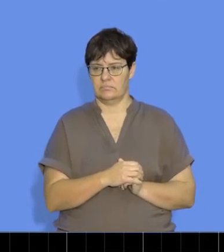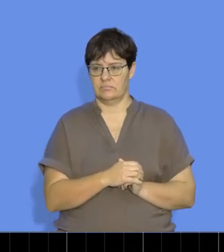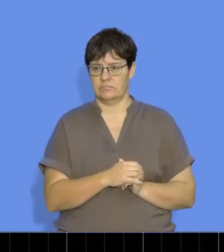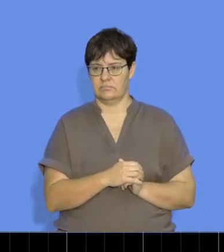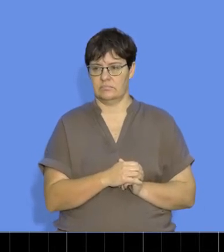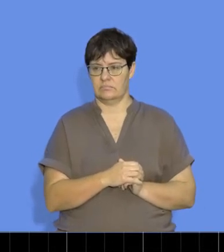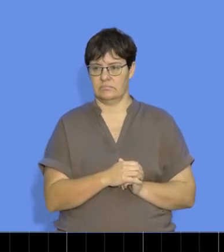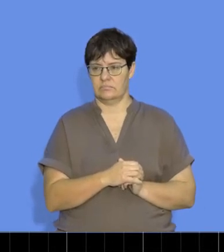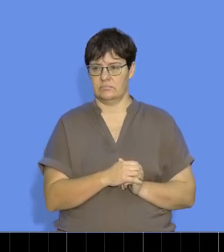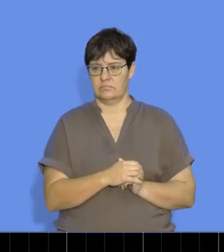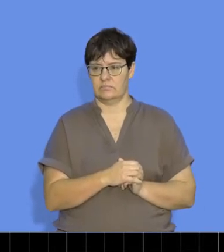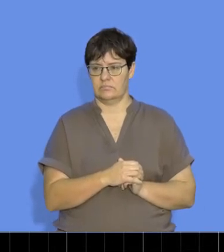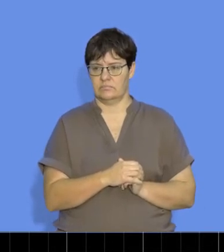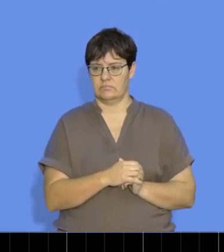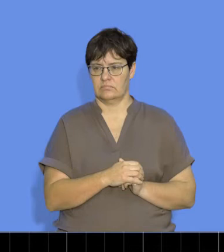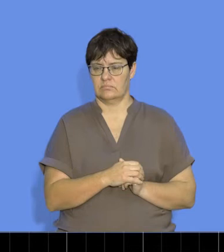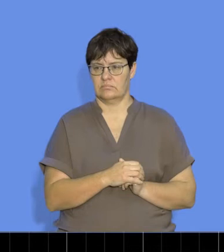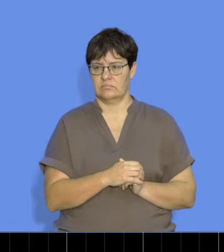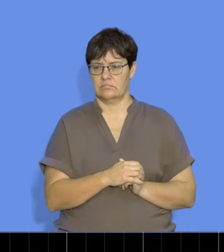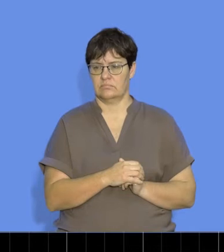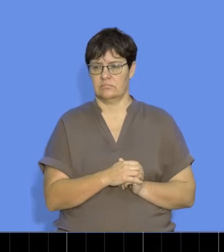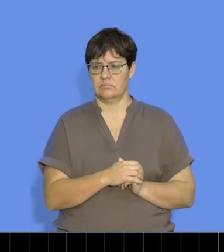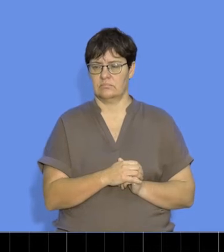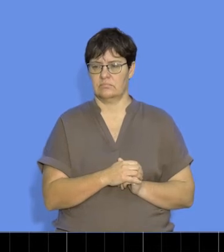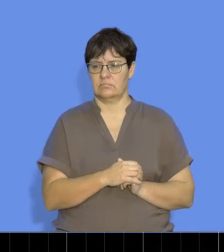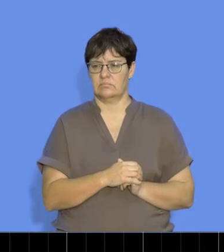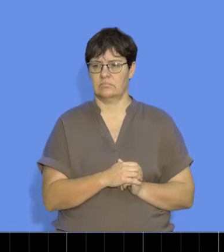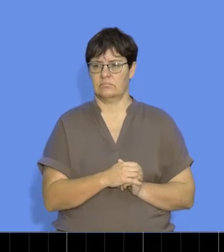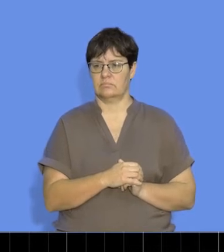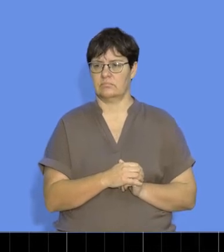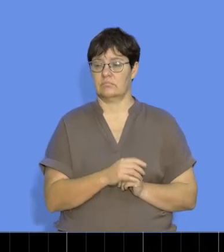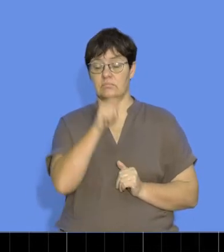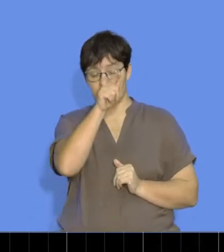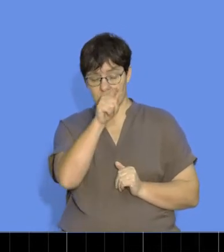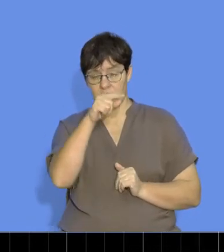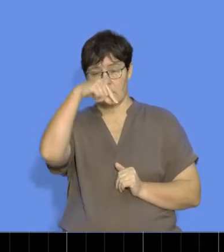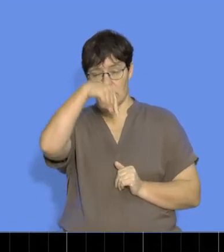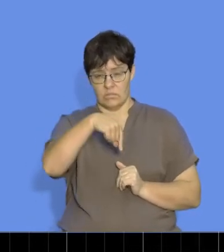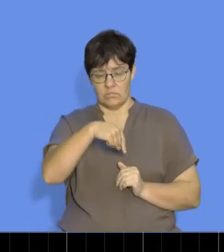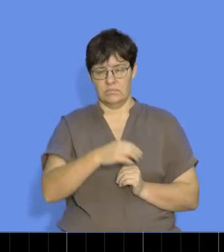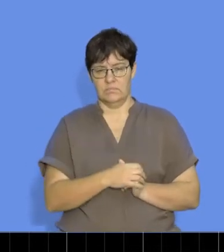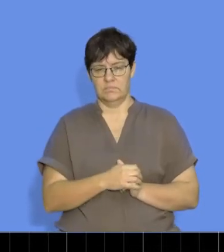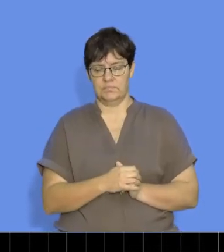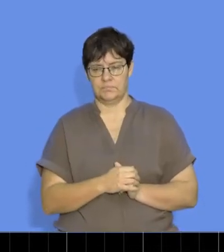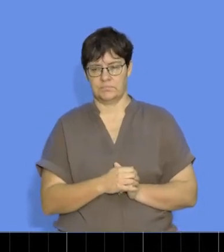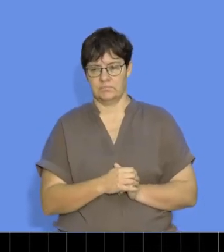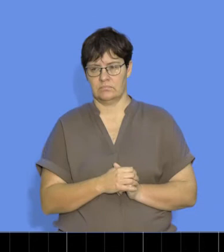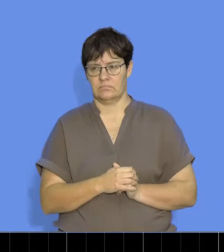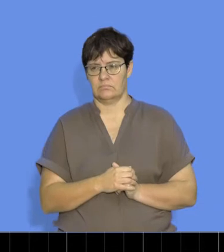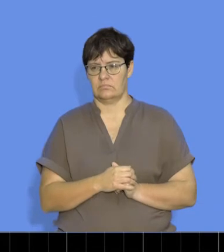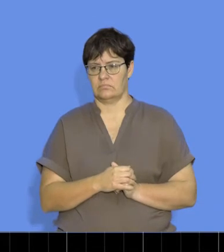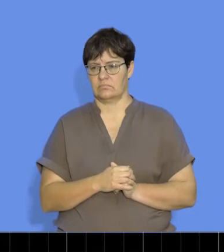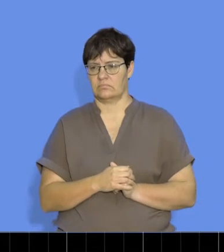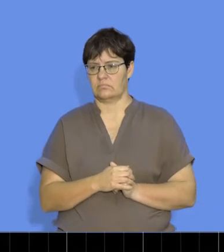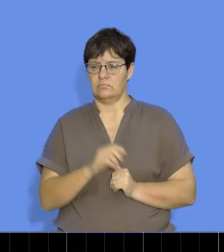Nope, just minus 3. Yes. And then we also have the value of Q, which we